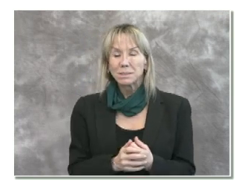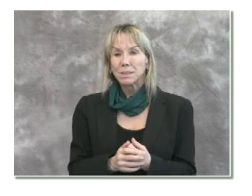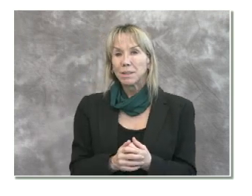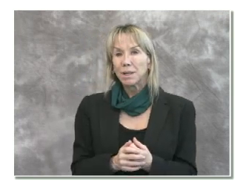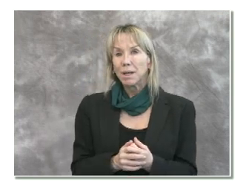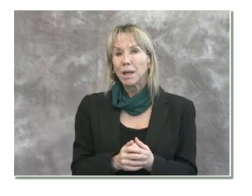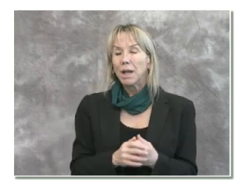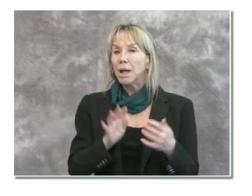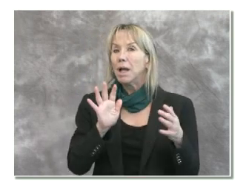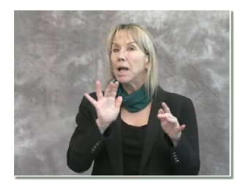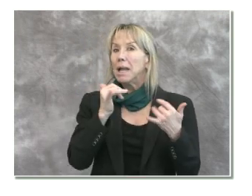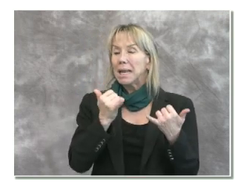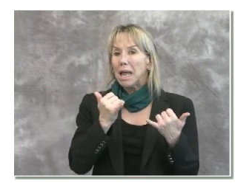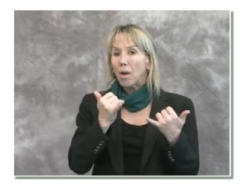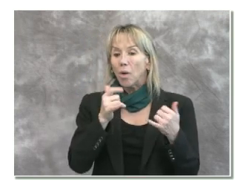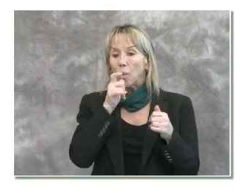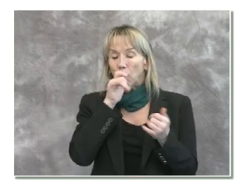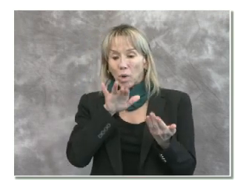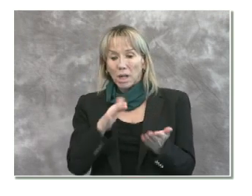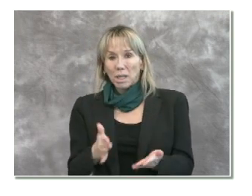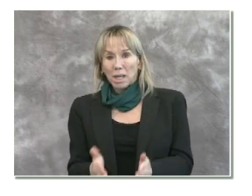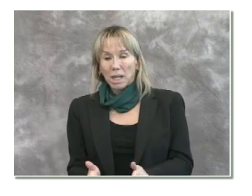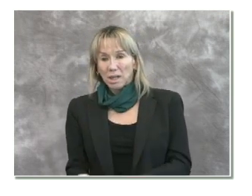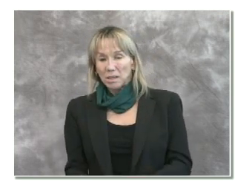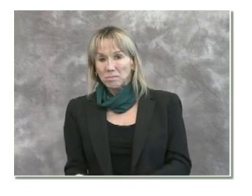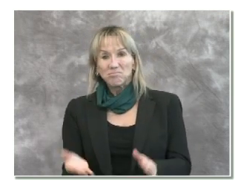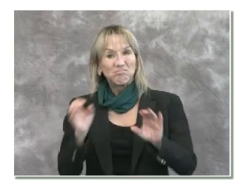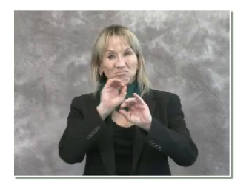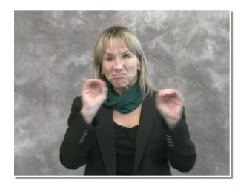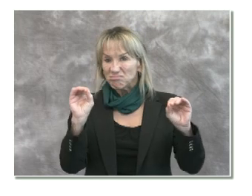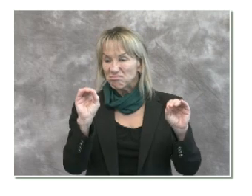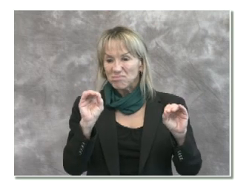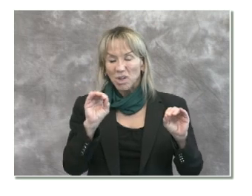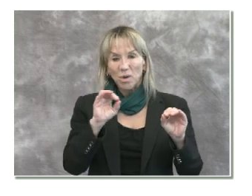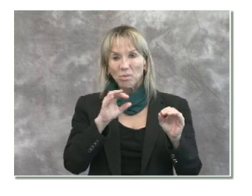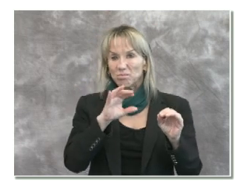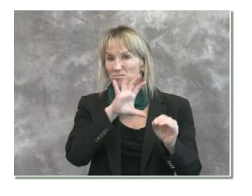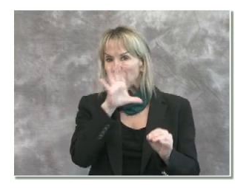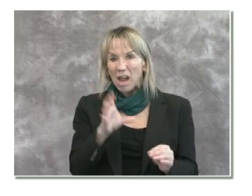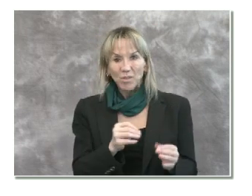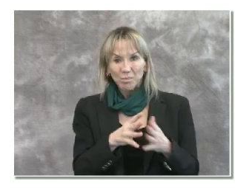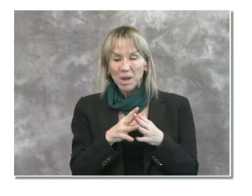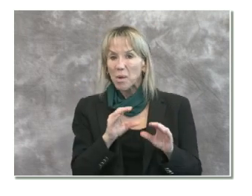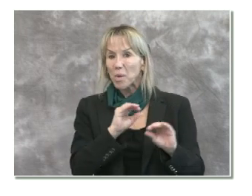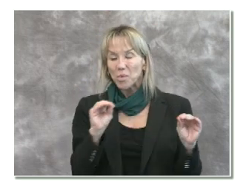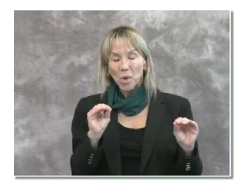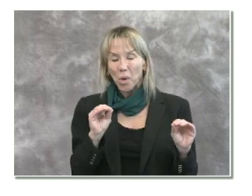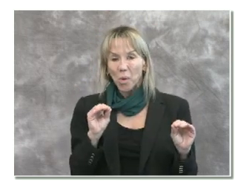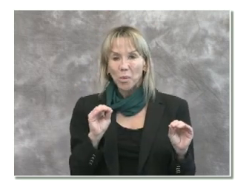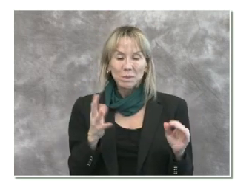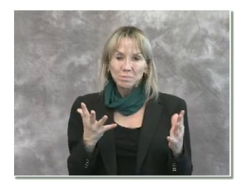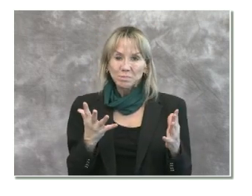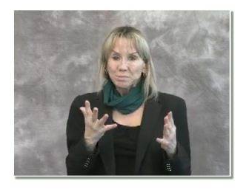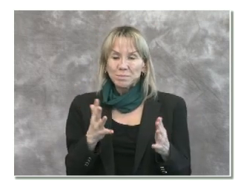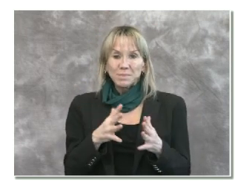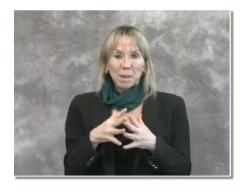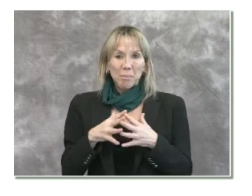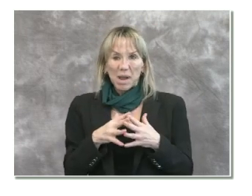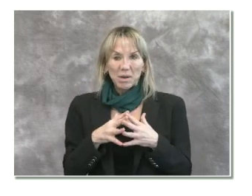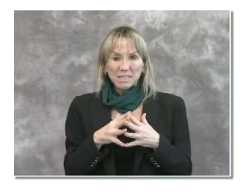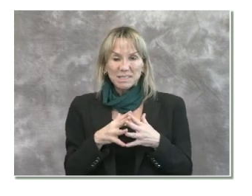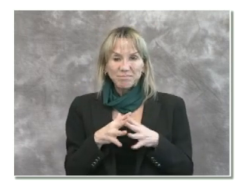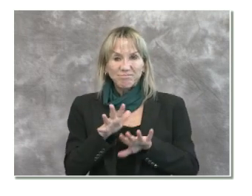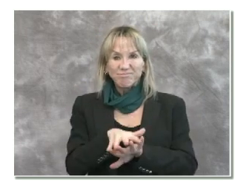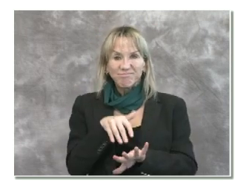the death cases have been African American or American Indian. And 13 of